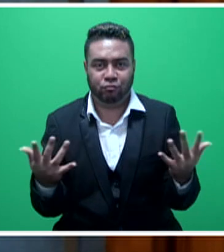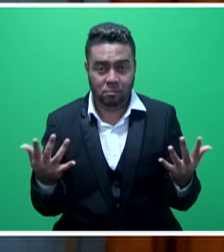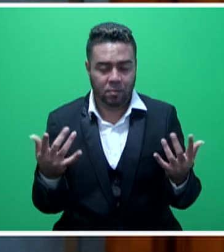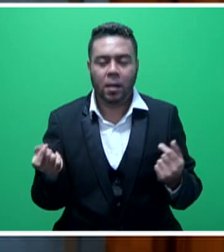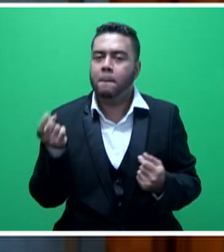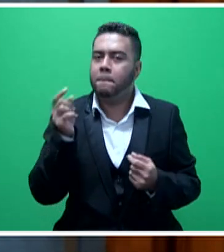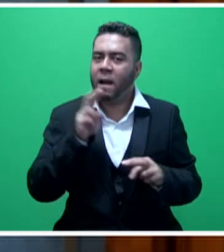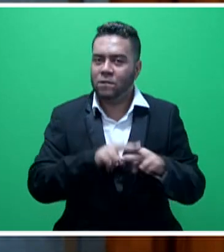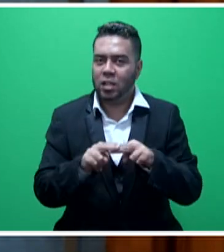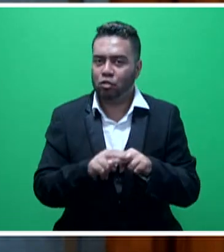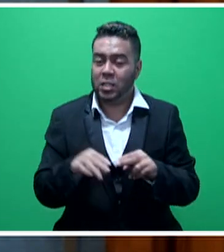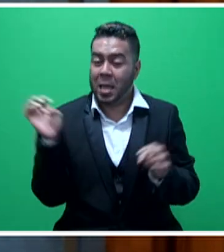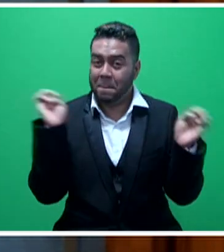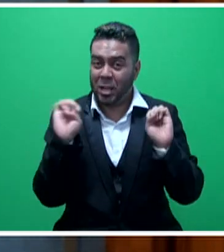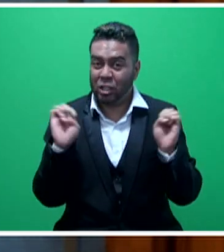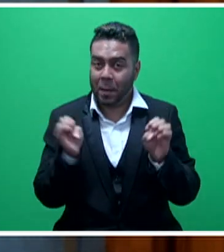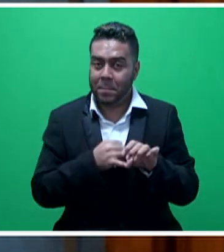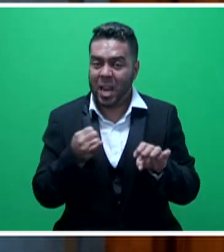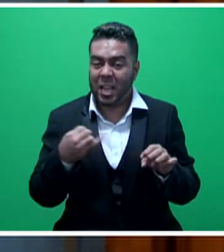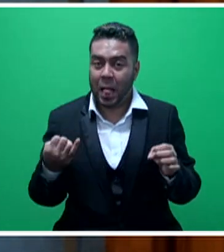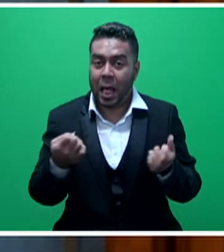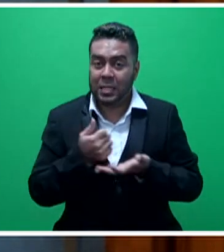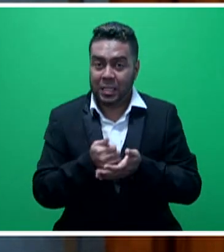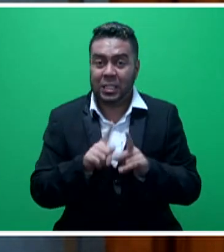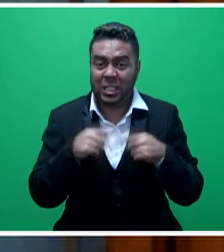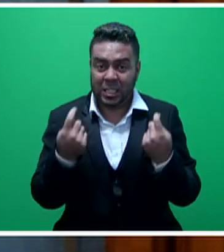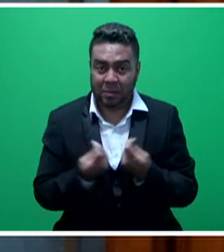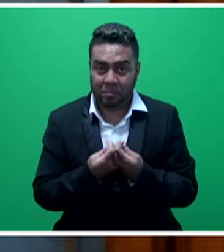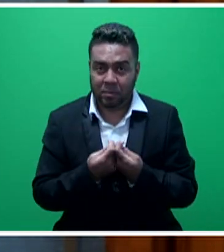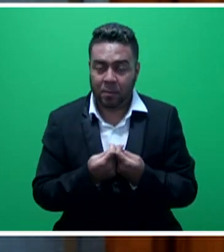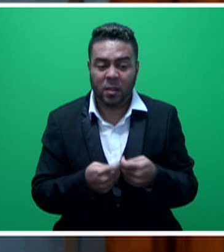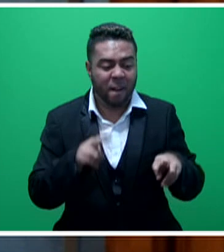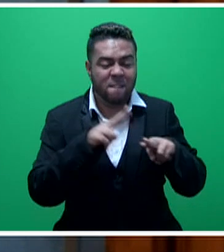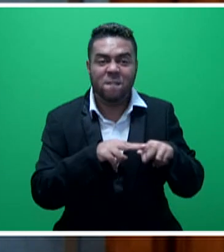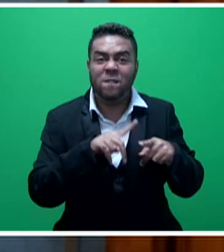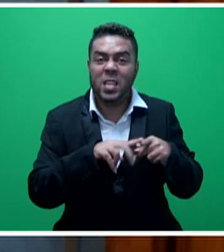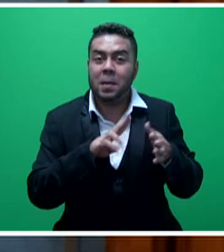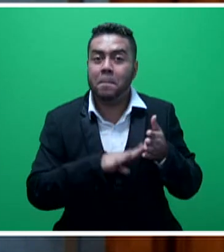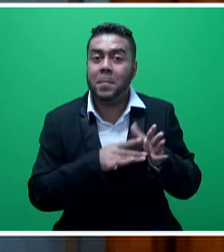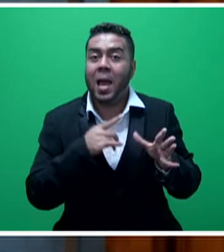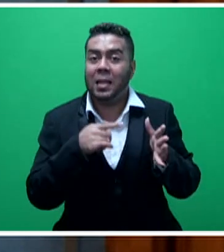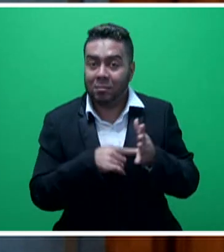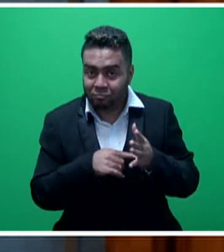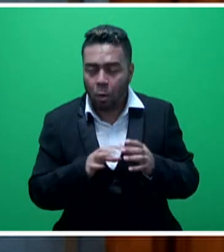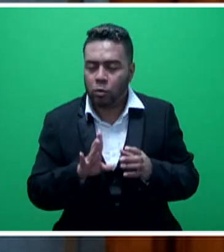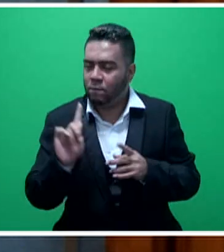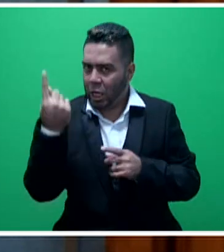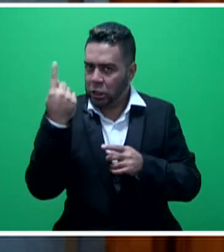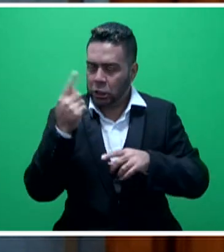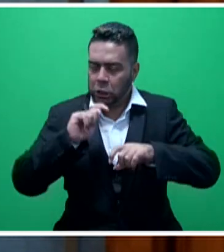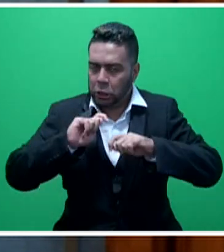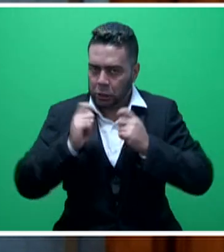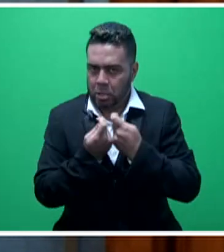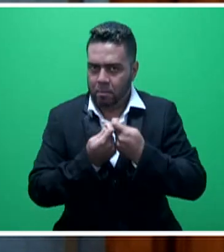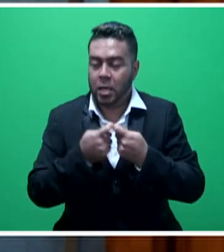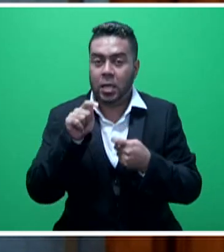Fiji's Emergency Medical Assistance Team, better known as FEMAT, which is the first team in the Pacific Islands